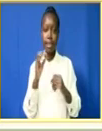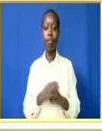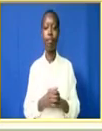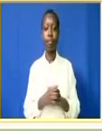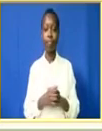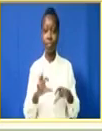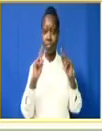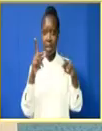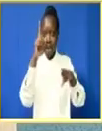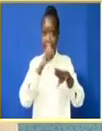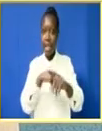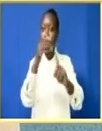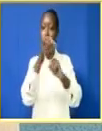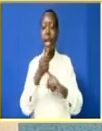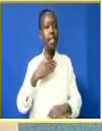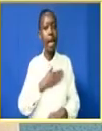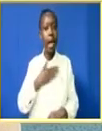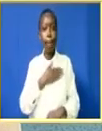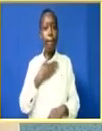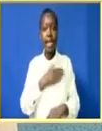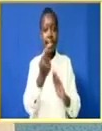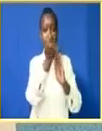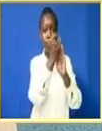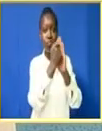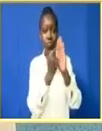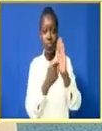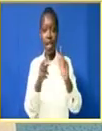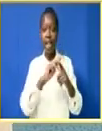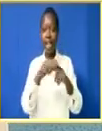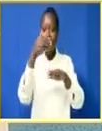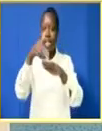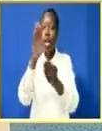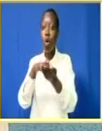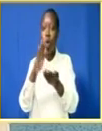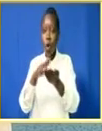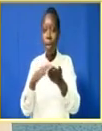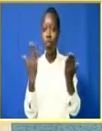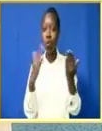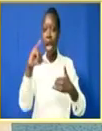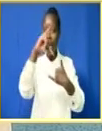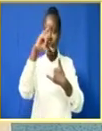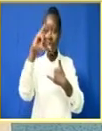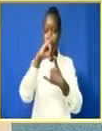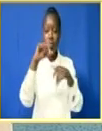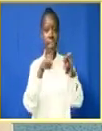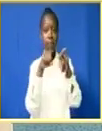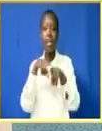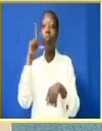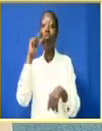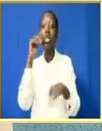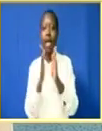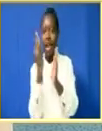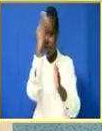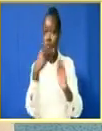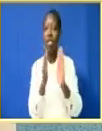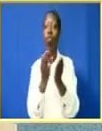climbing fruit trees. And when you find them out, please write them in our comment section on our YouTube page, our Twitter, and Facebook.